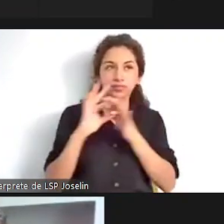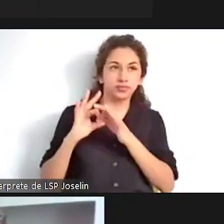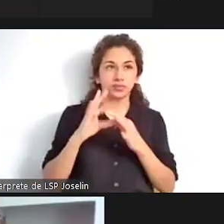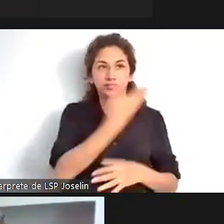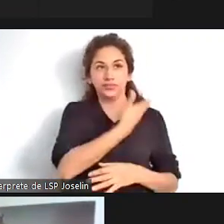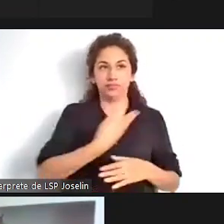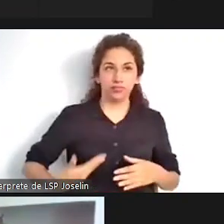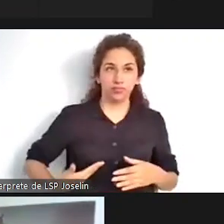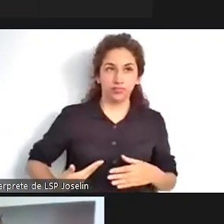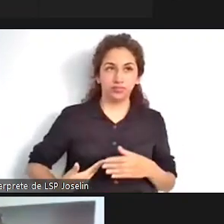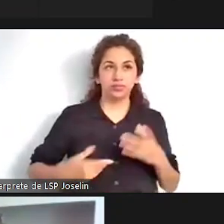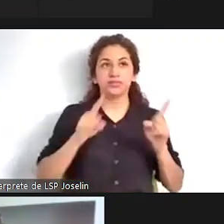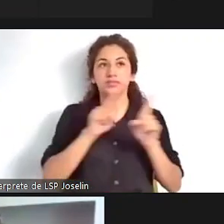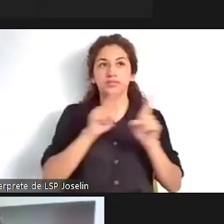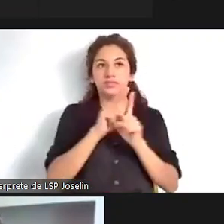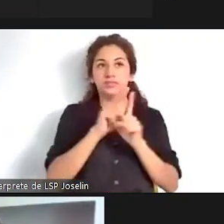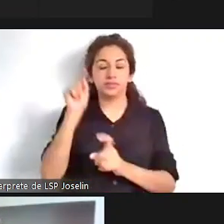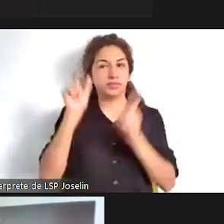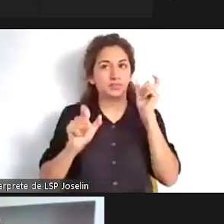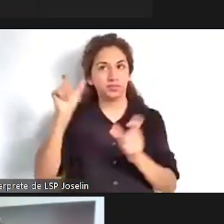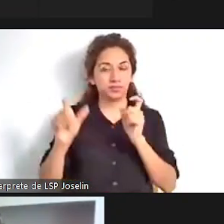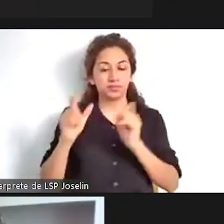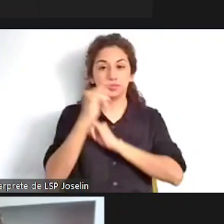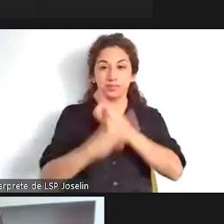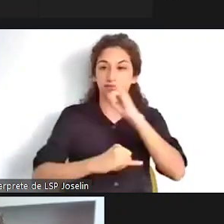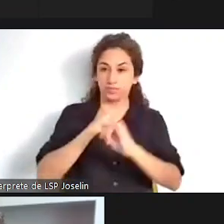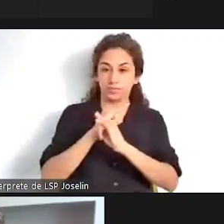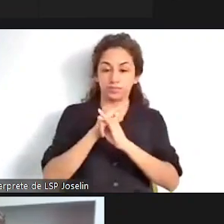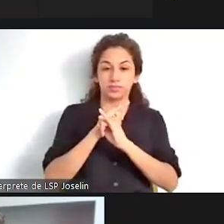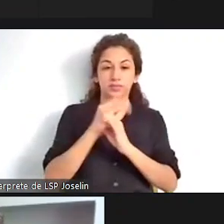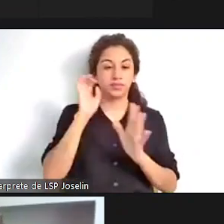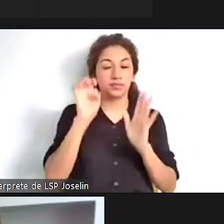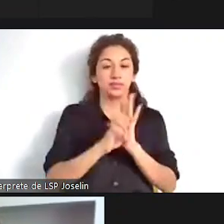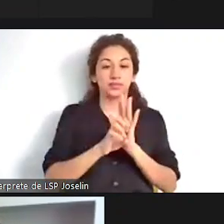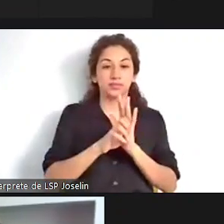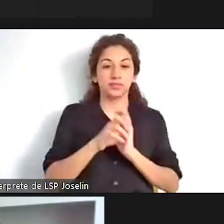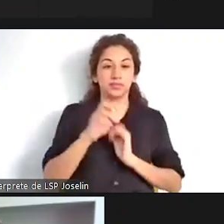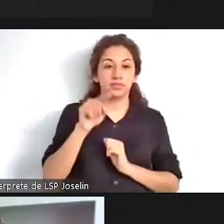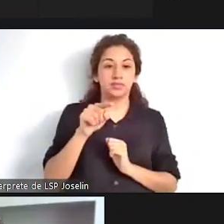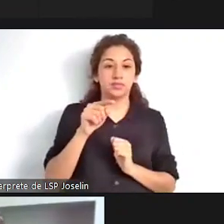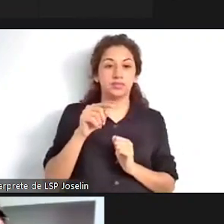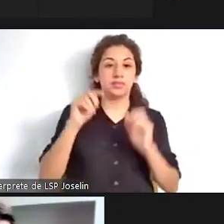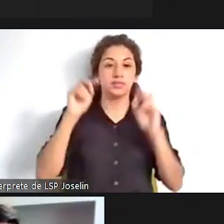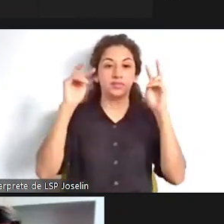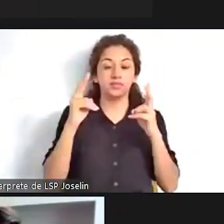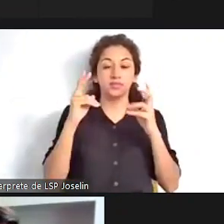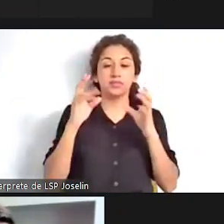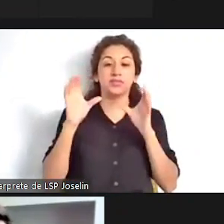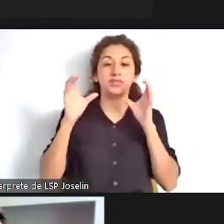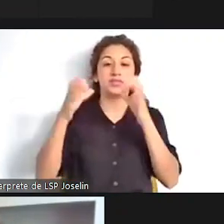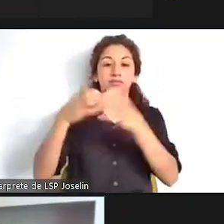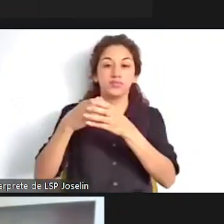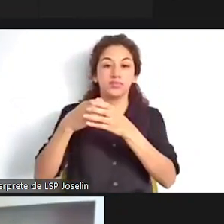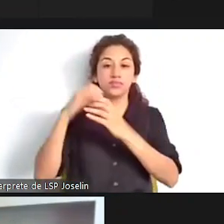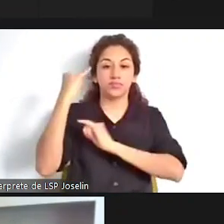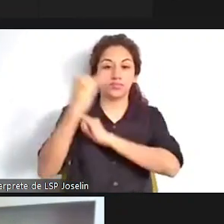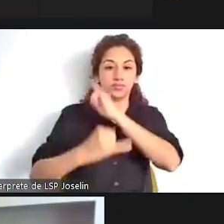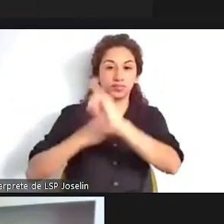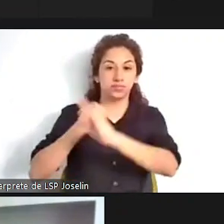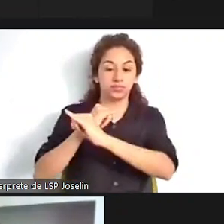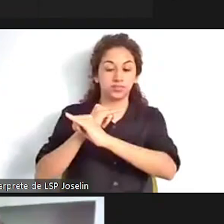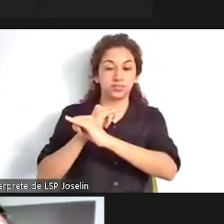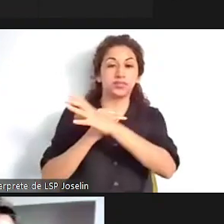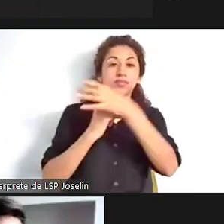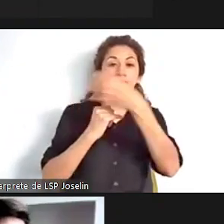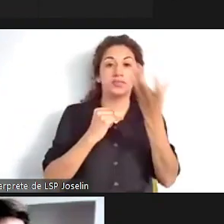agents that is this alliance of government with international agents like fraujee for organizations international